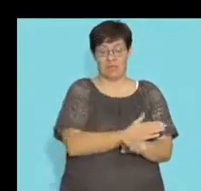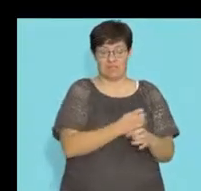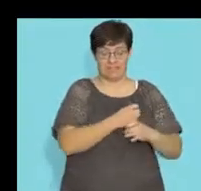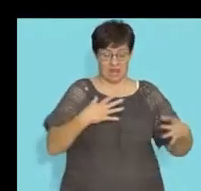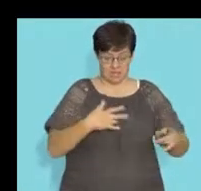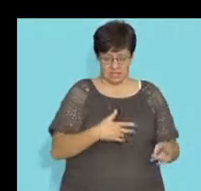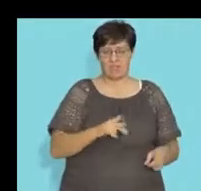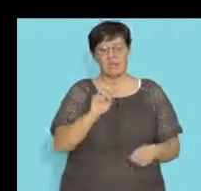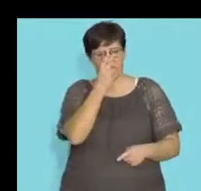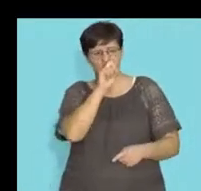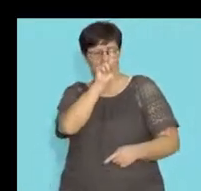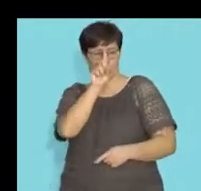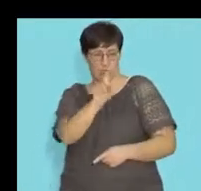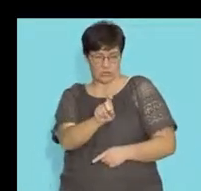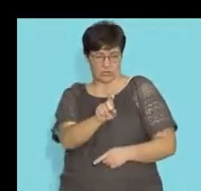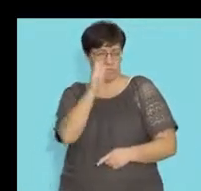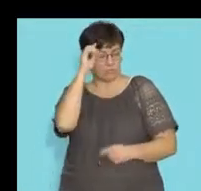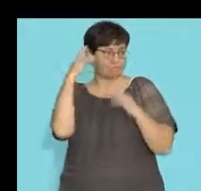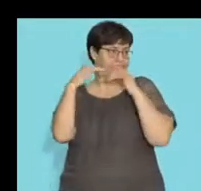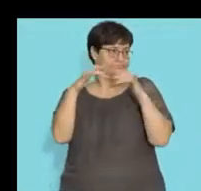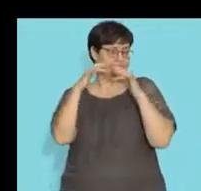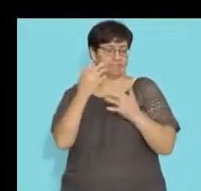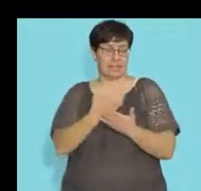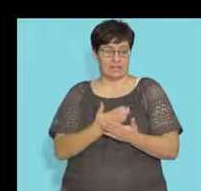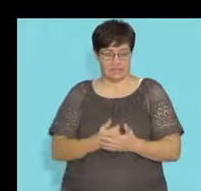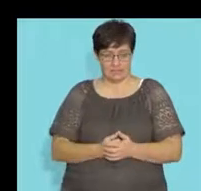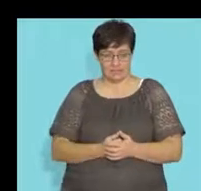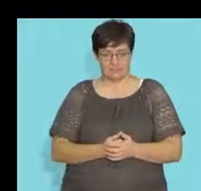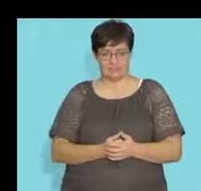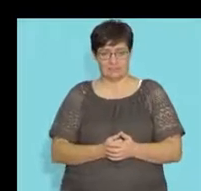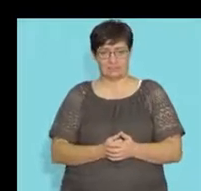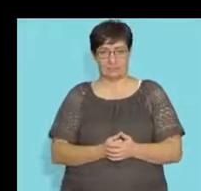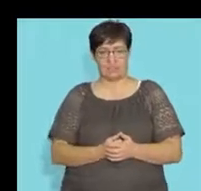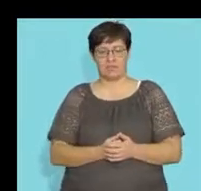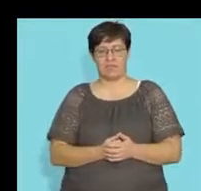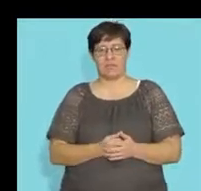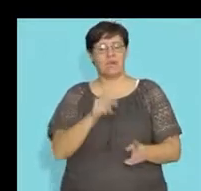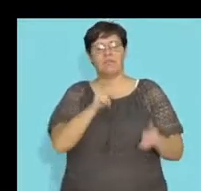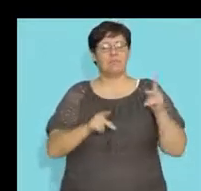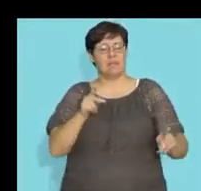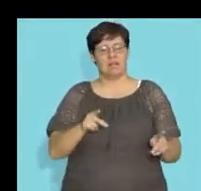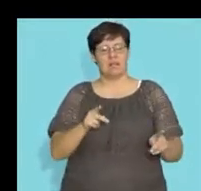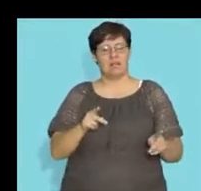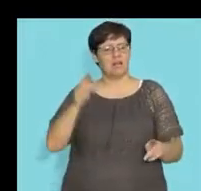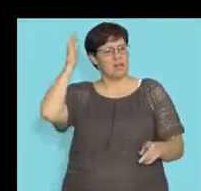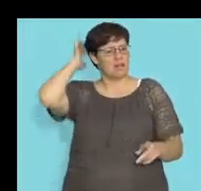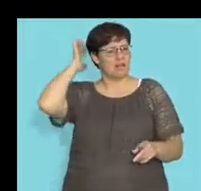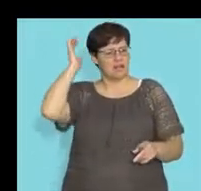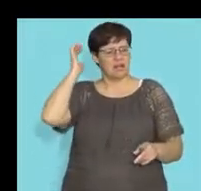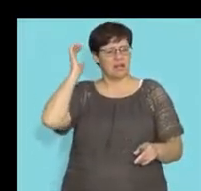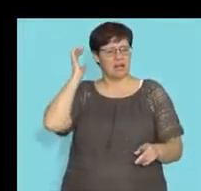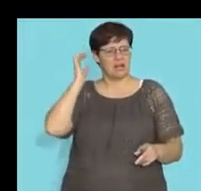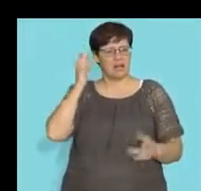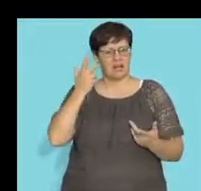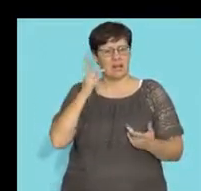Before we start, I would like to leave you with a little question that you can think on while I'm busy. Why do people rinse